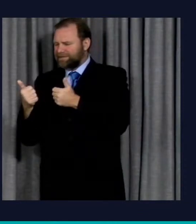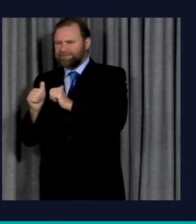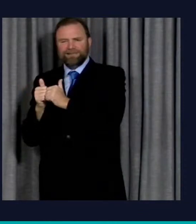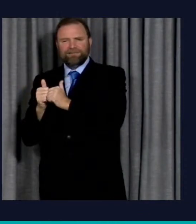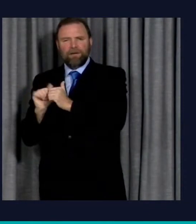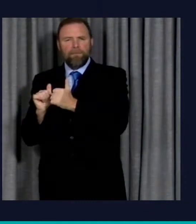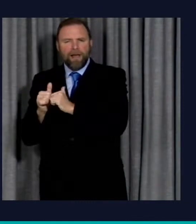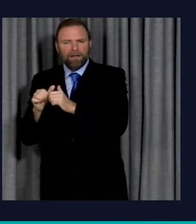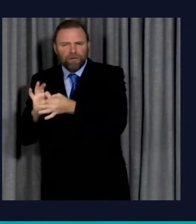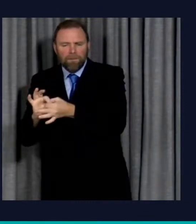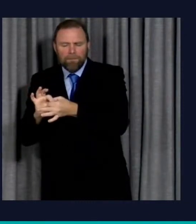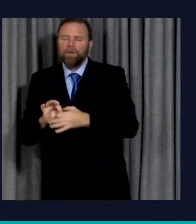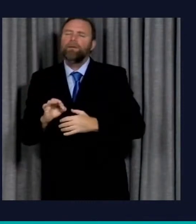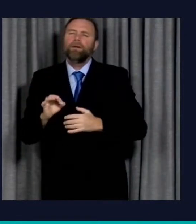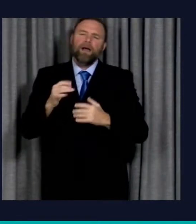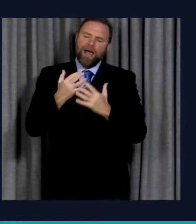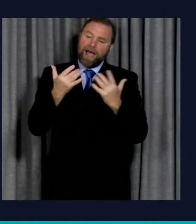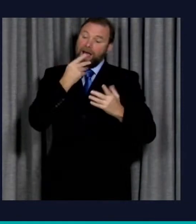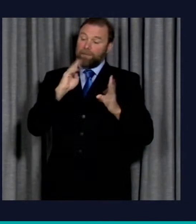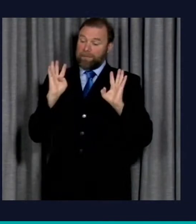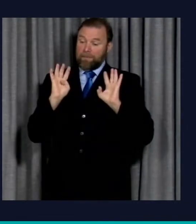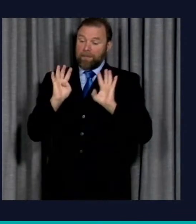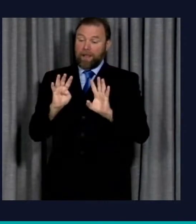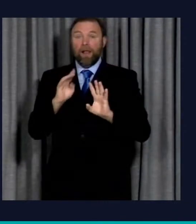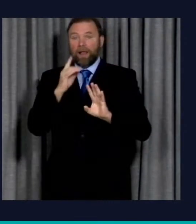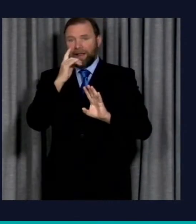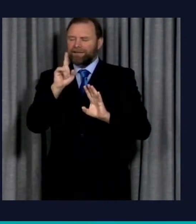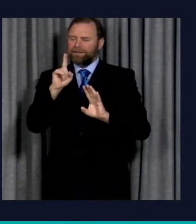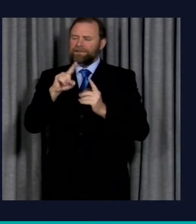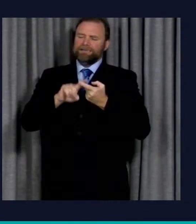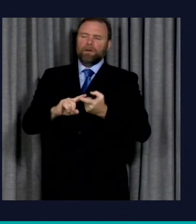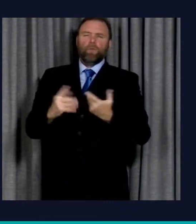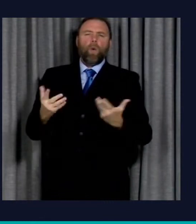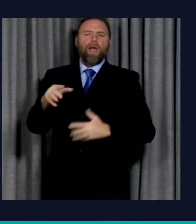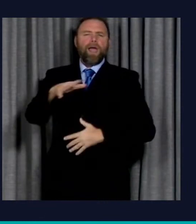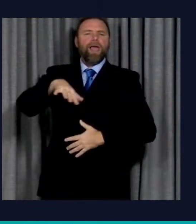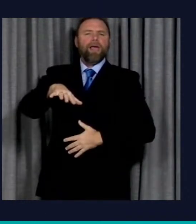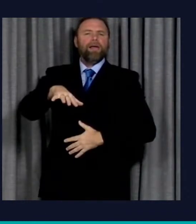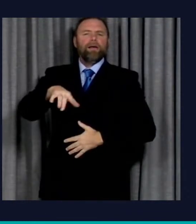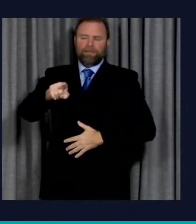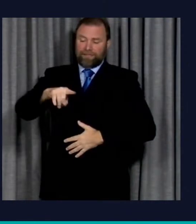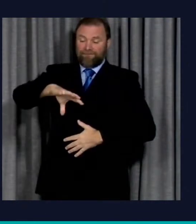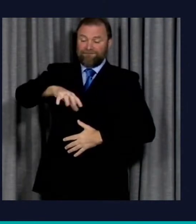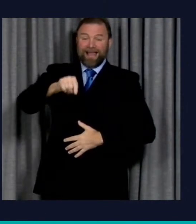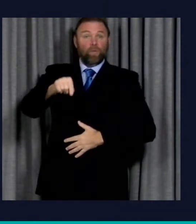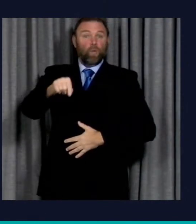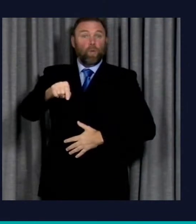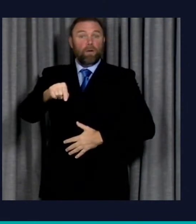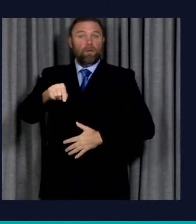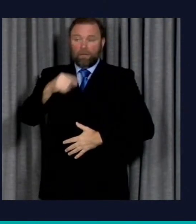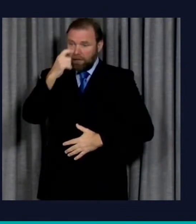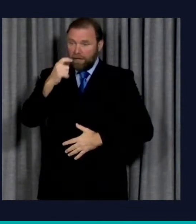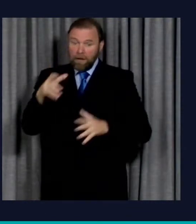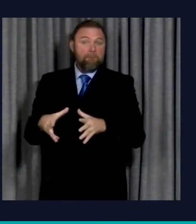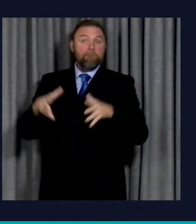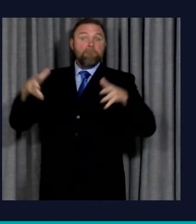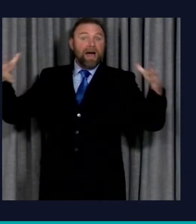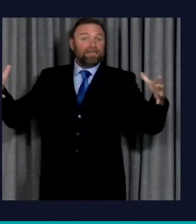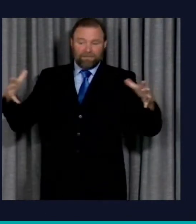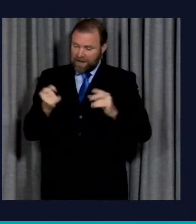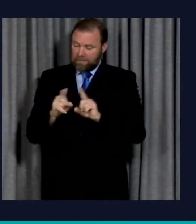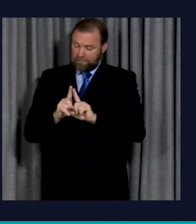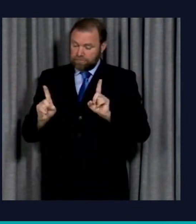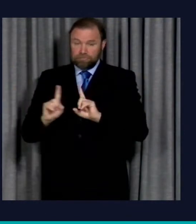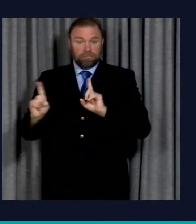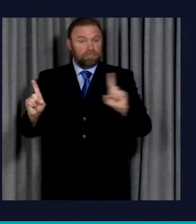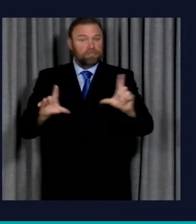be determined by the ability of the venue to manage social distancing and other reasonable measures.